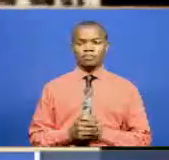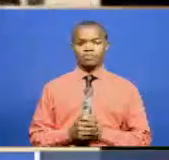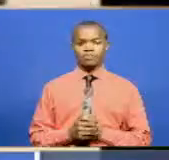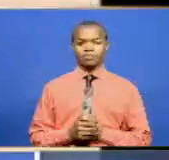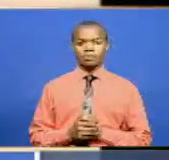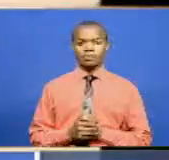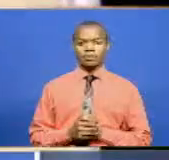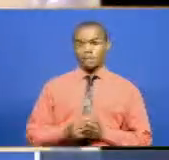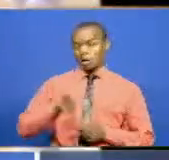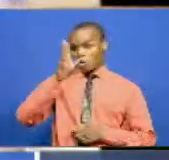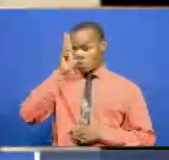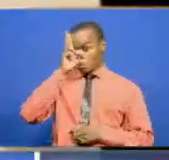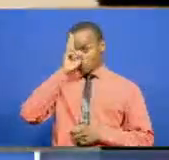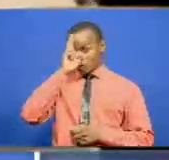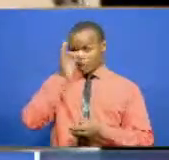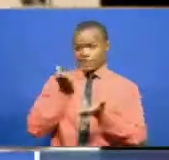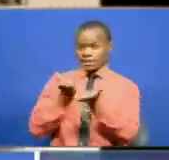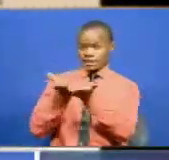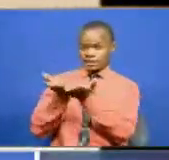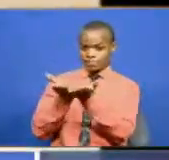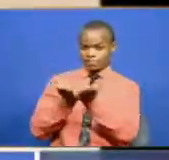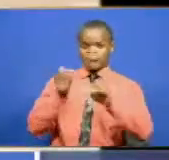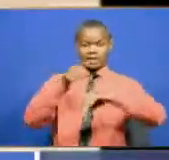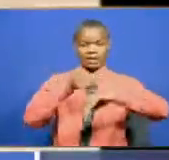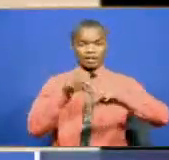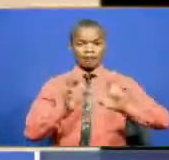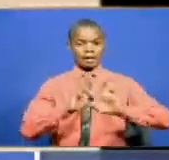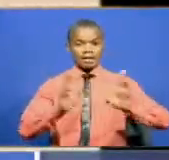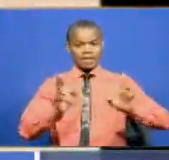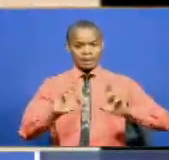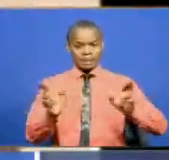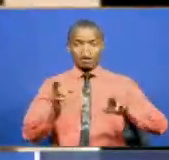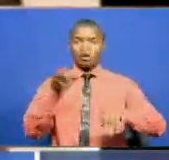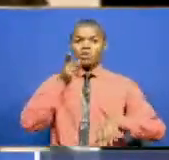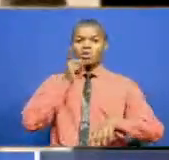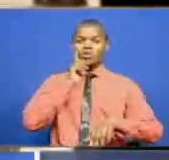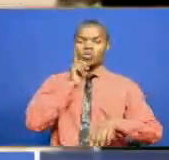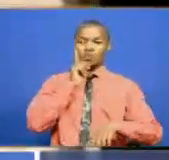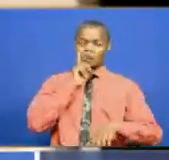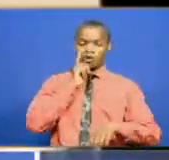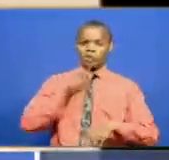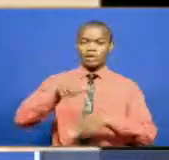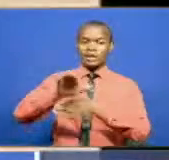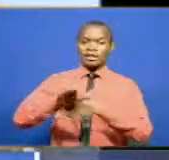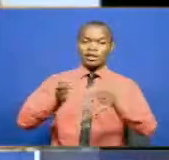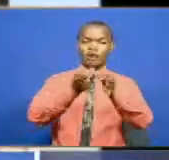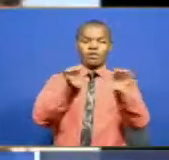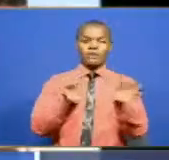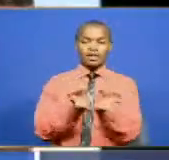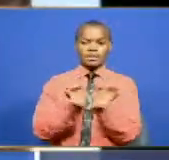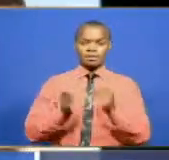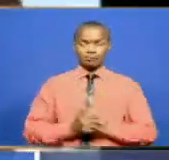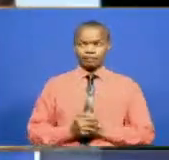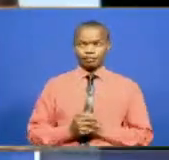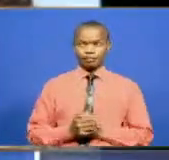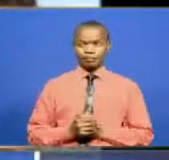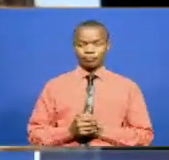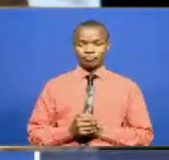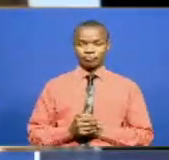National Police Service in their rehearsal for this year's Jamhuri Day celebrations at the Nyayo National Stadium.